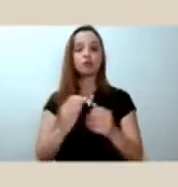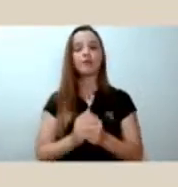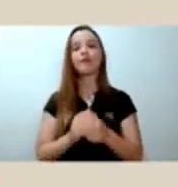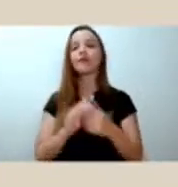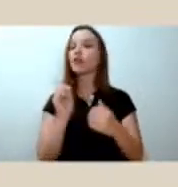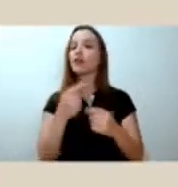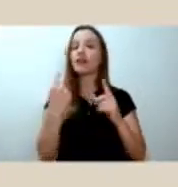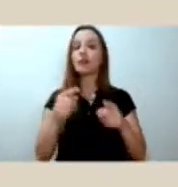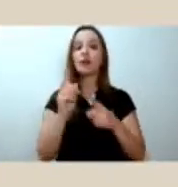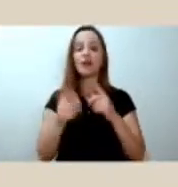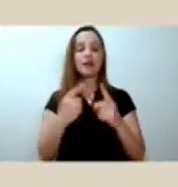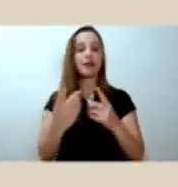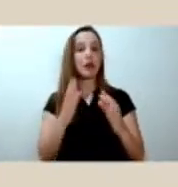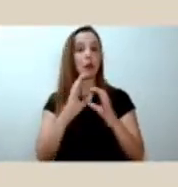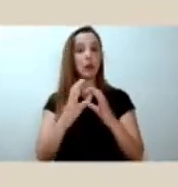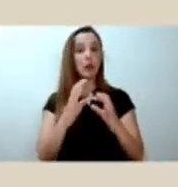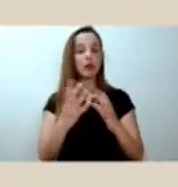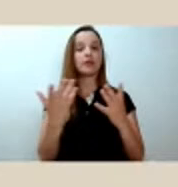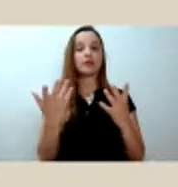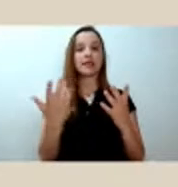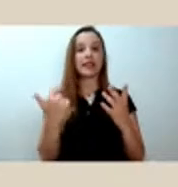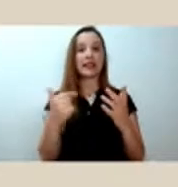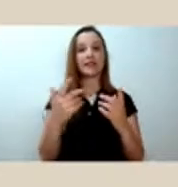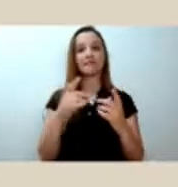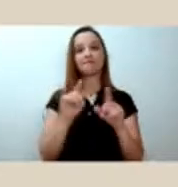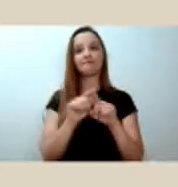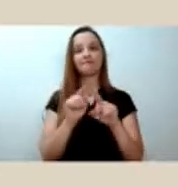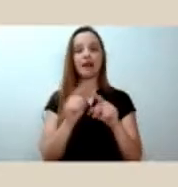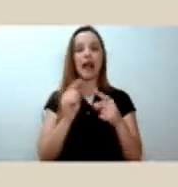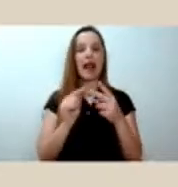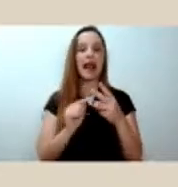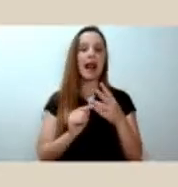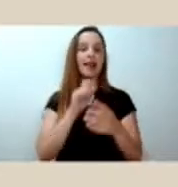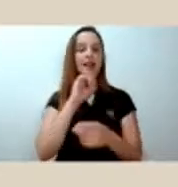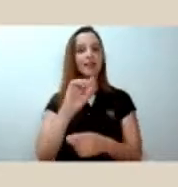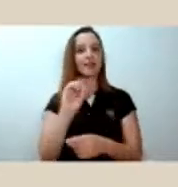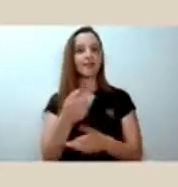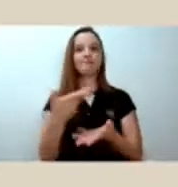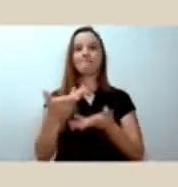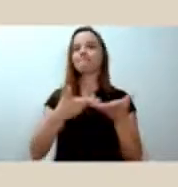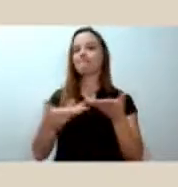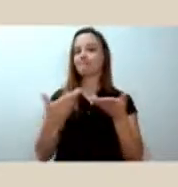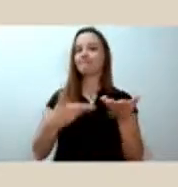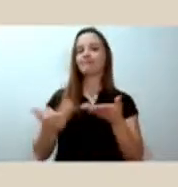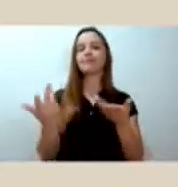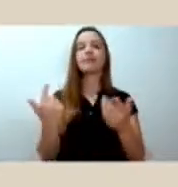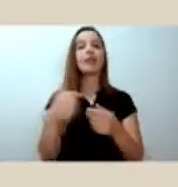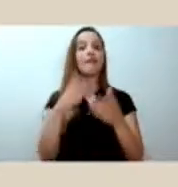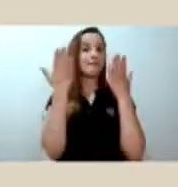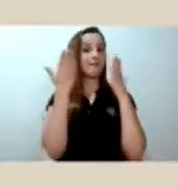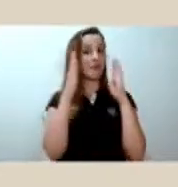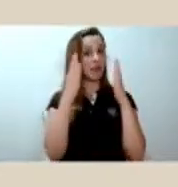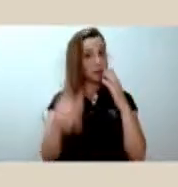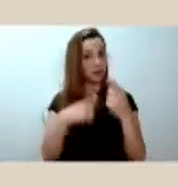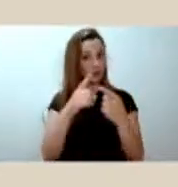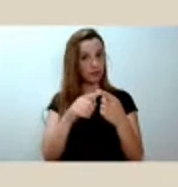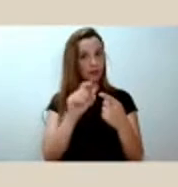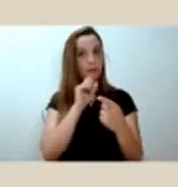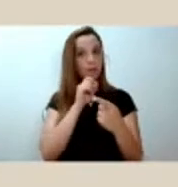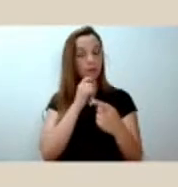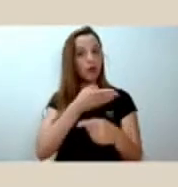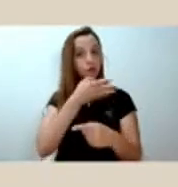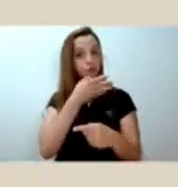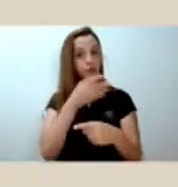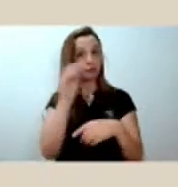of communication which we can interact. So we have Facebook, where you can use the Facebook comments. You also